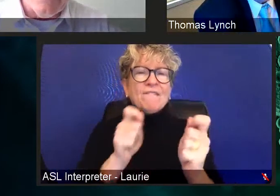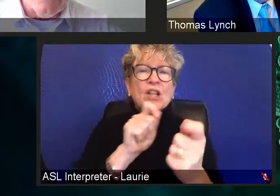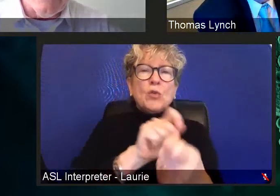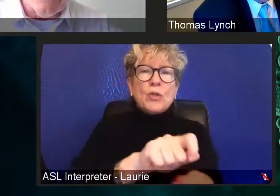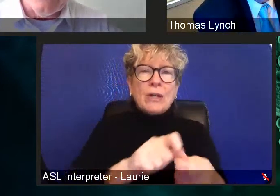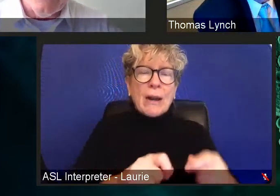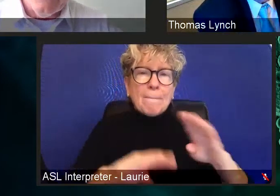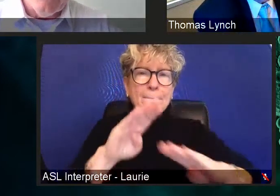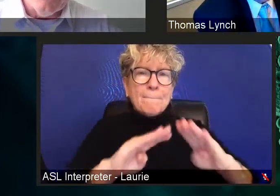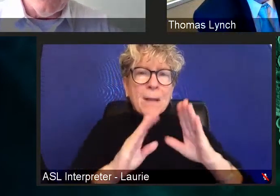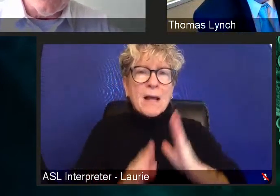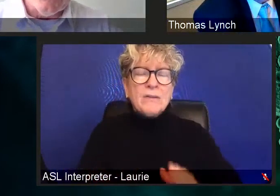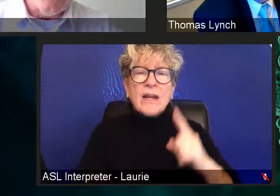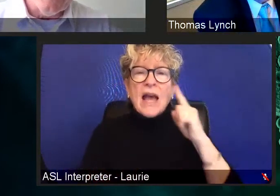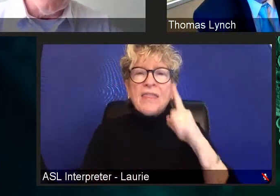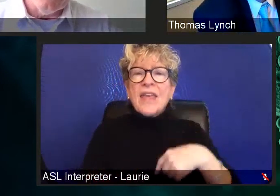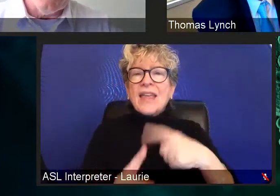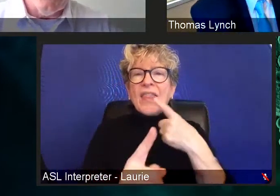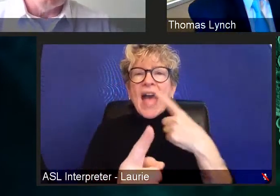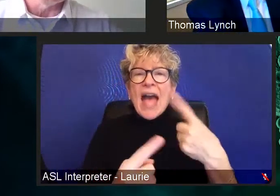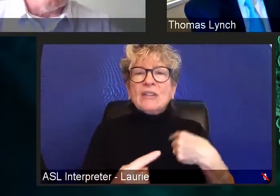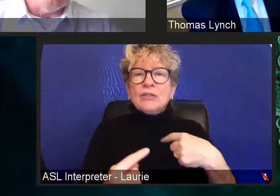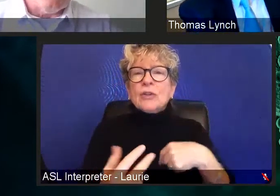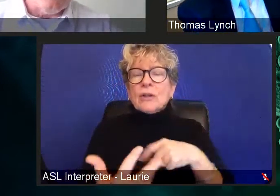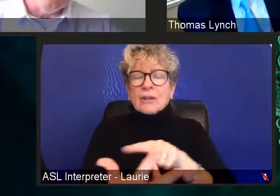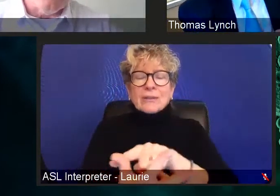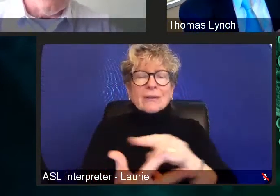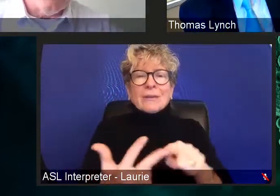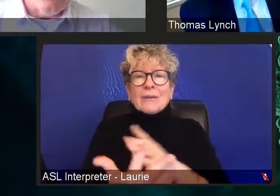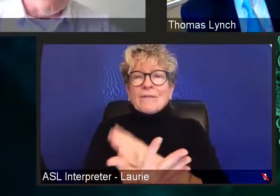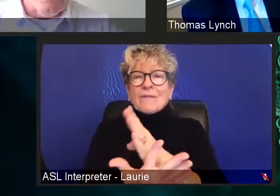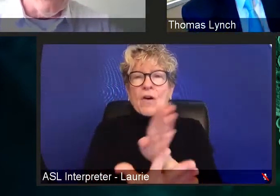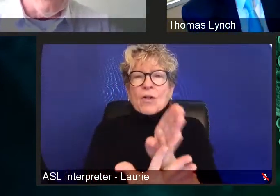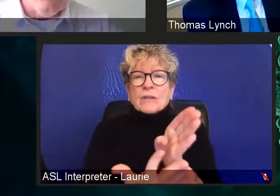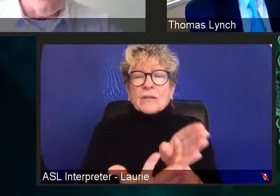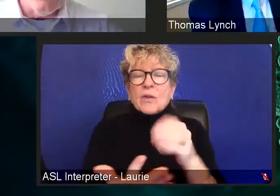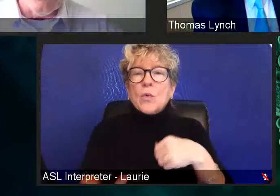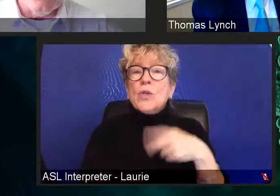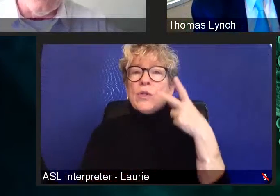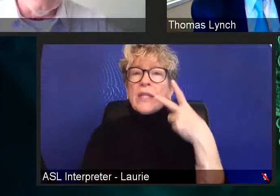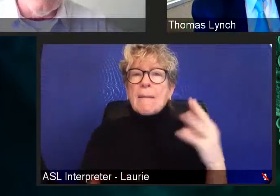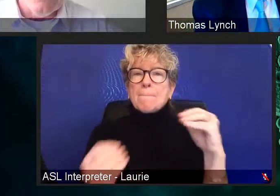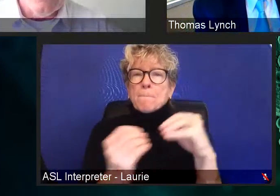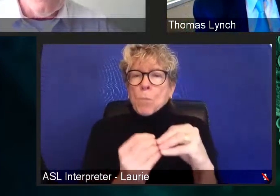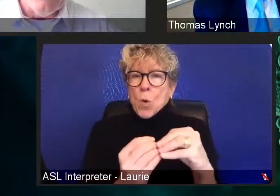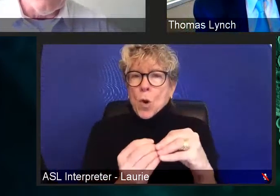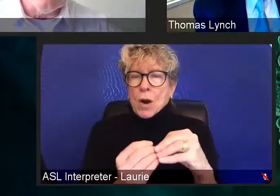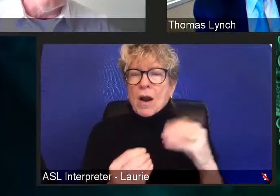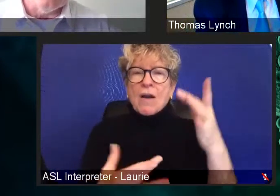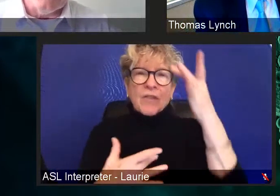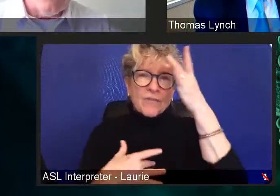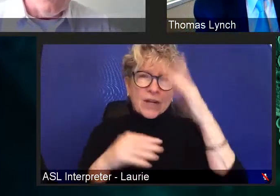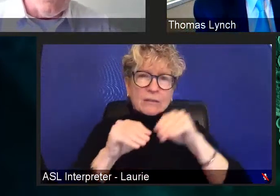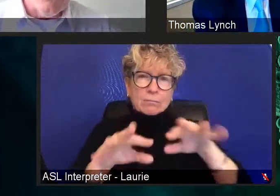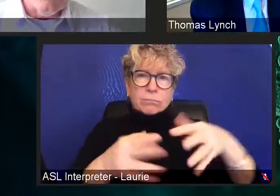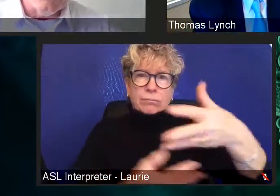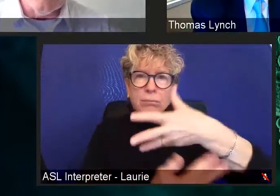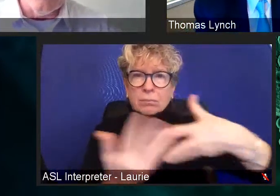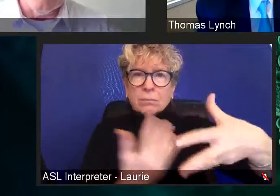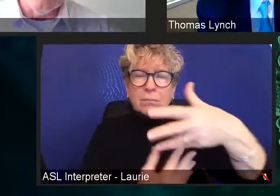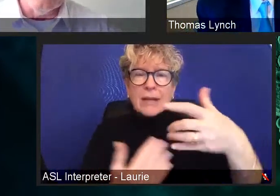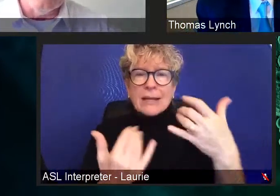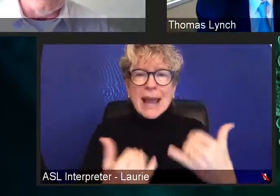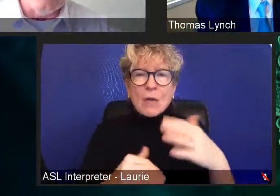multifaceted. I think that, of course, we're seeing so much more virus circulating now than a year ago. And that's certainly one